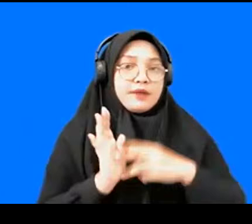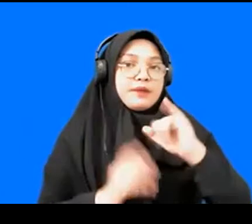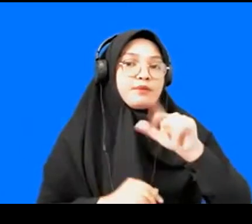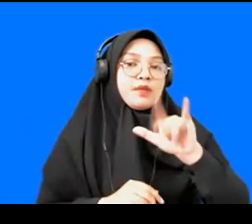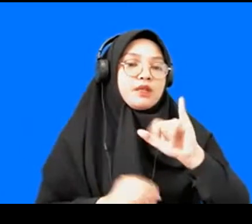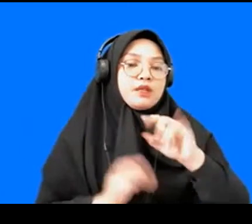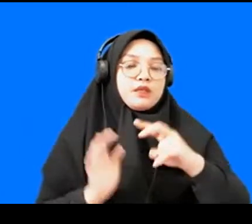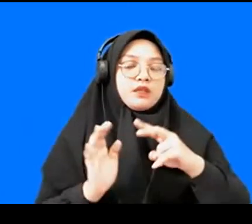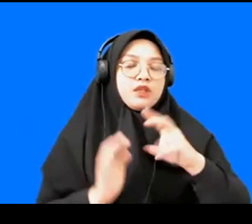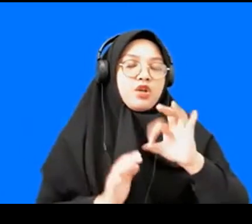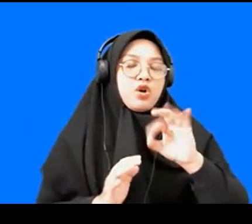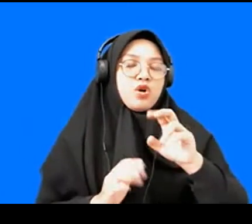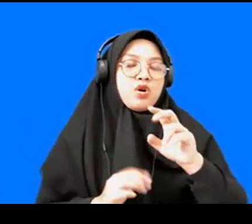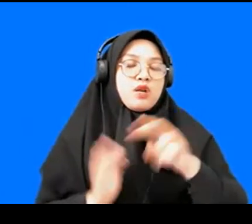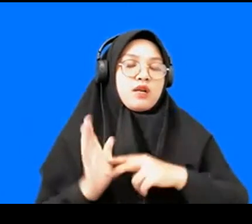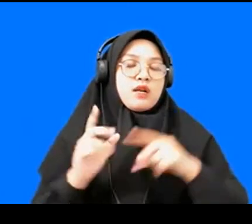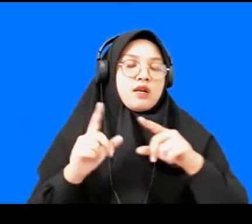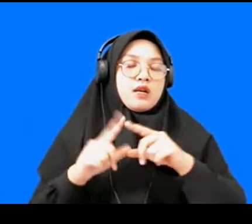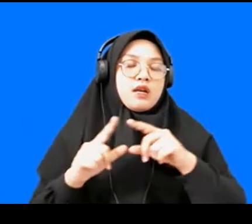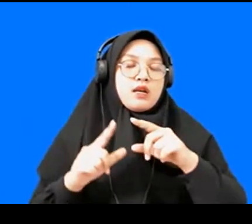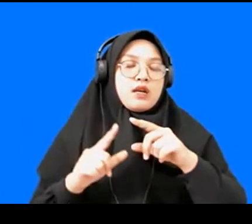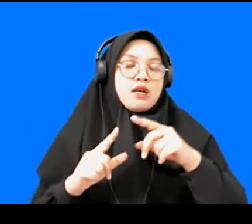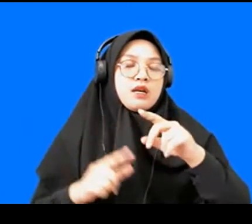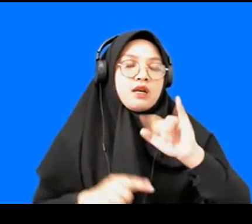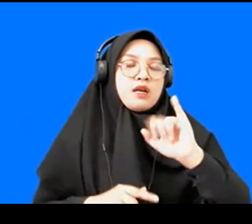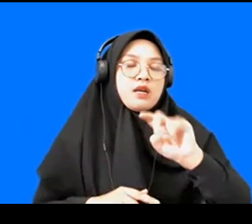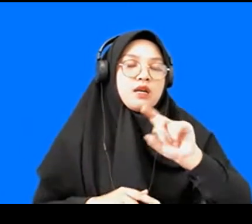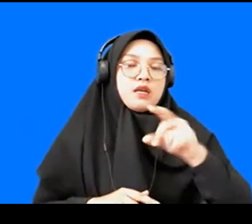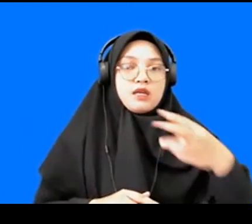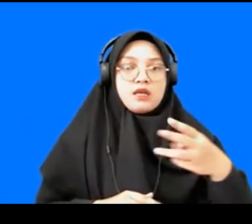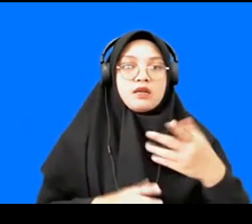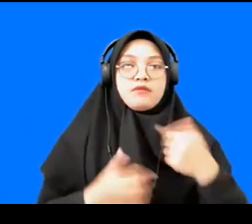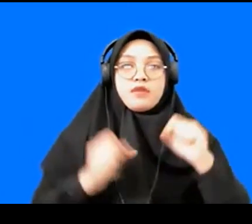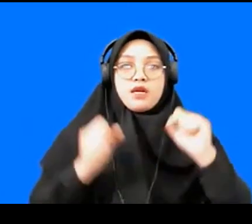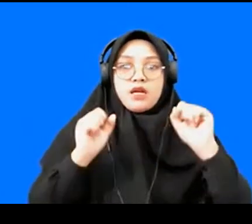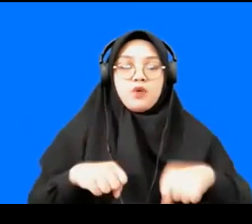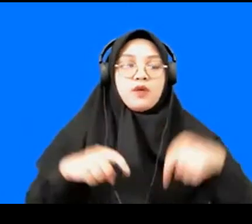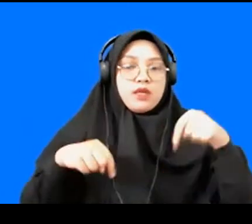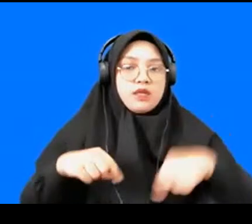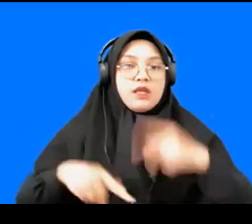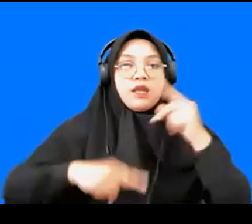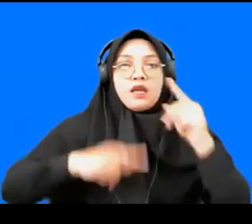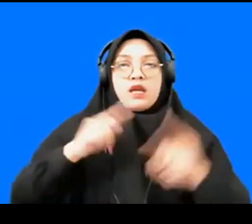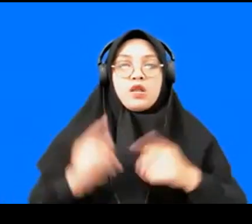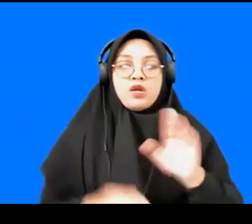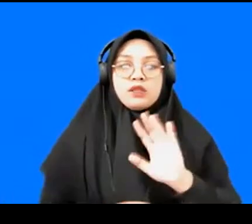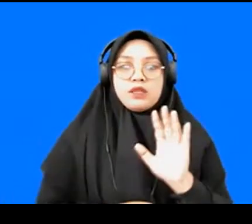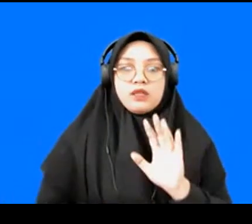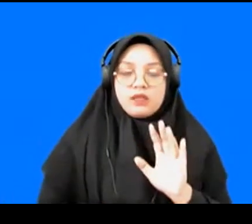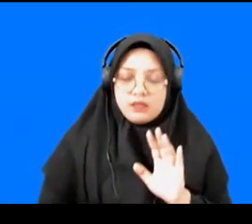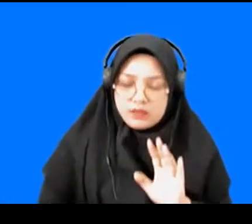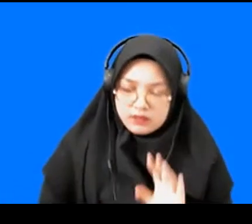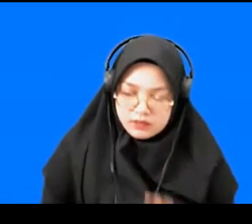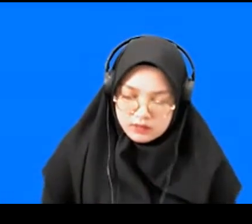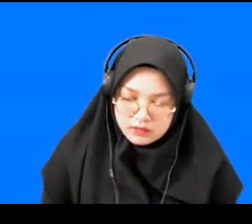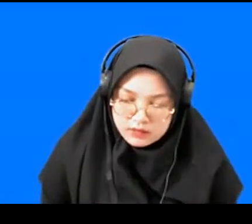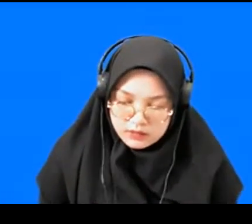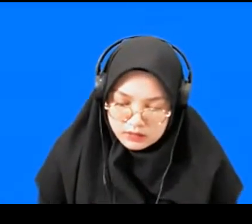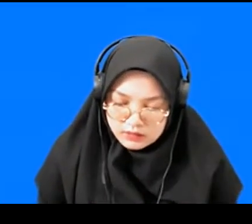that if not, they're worried of a major pushback from the community. And that